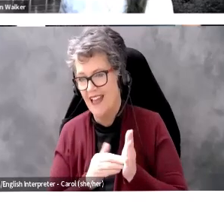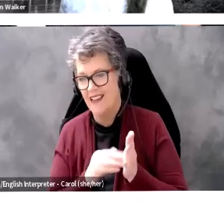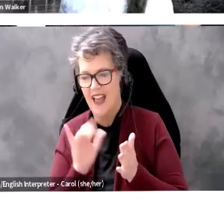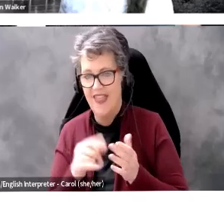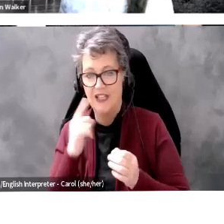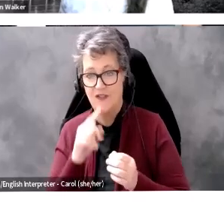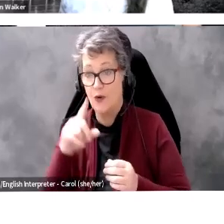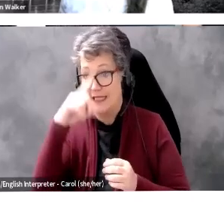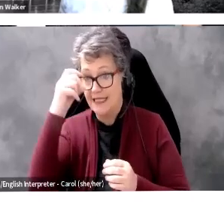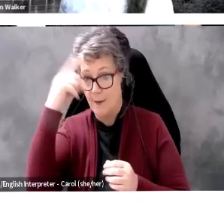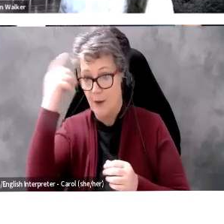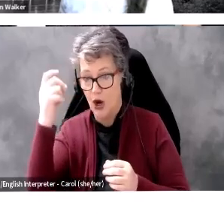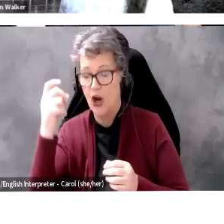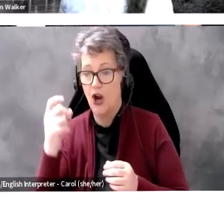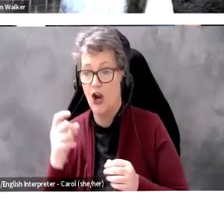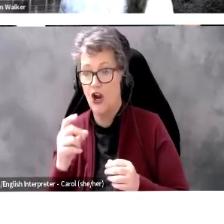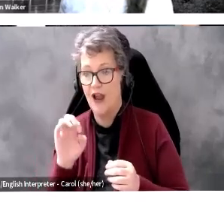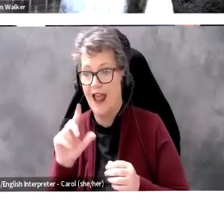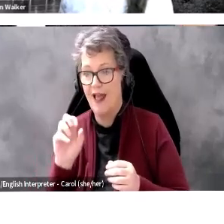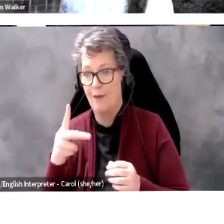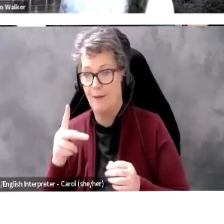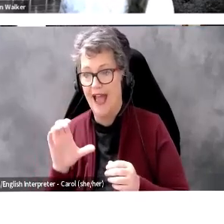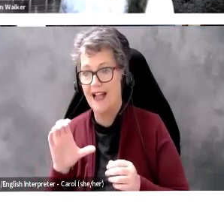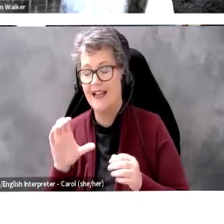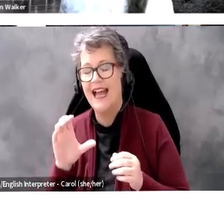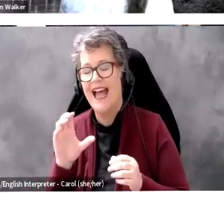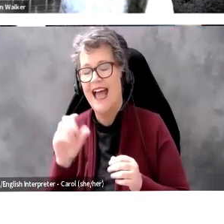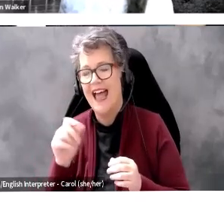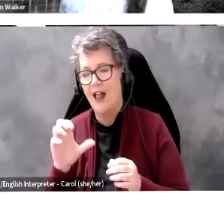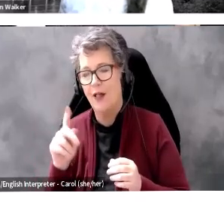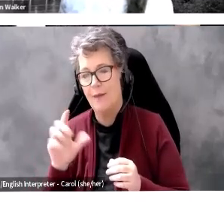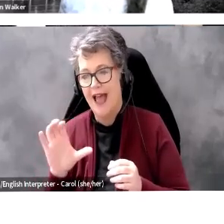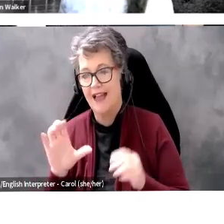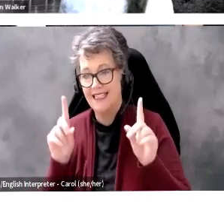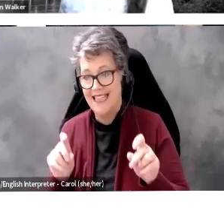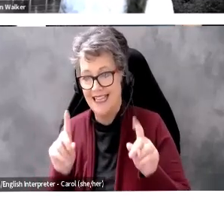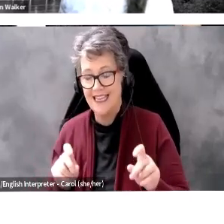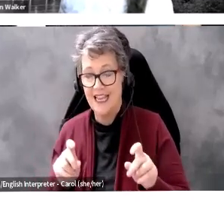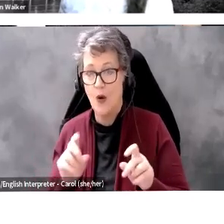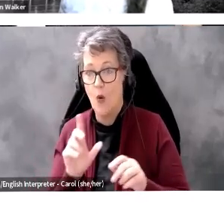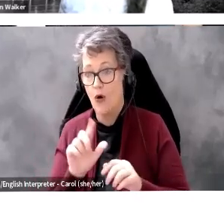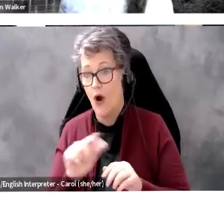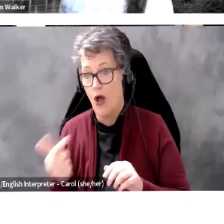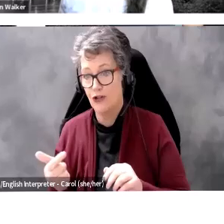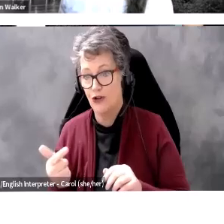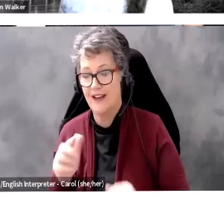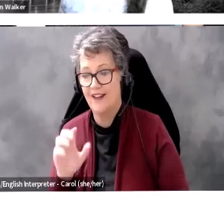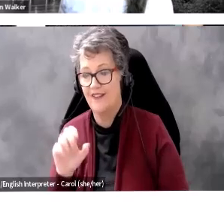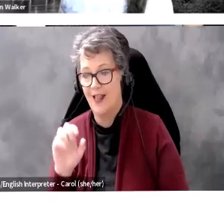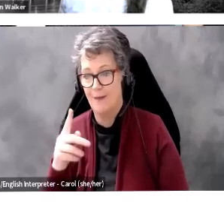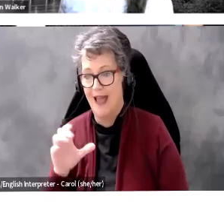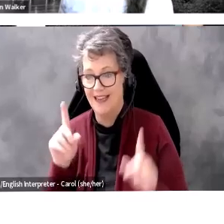for summer initial LPAC testing or summer initial alternative LPAC testing.